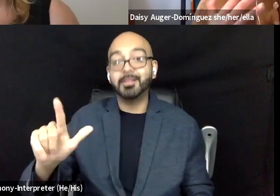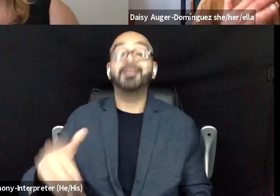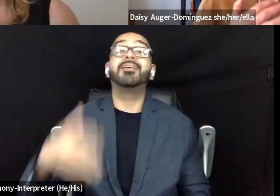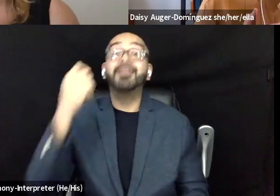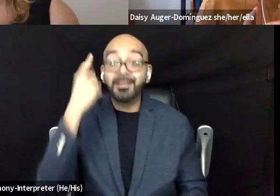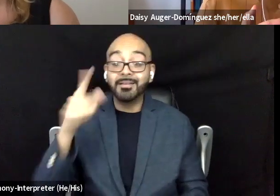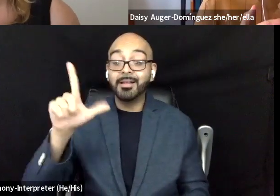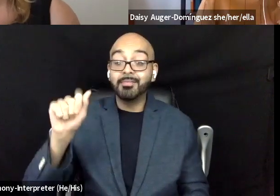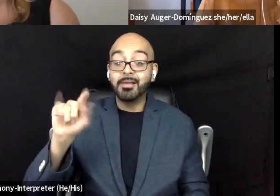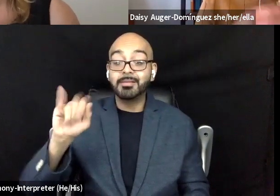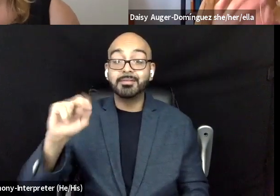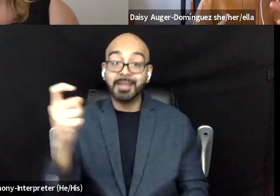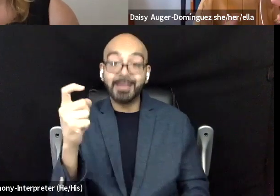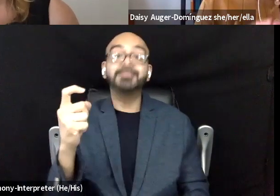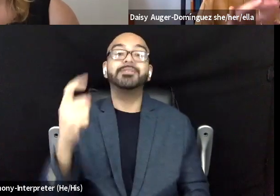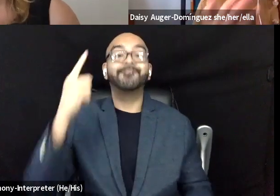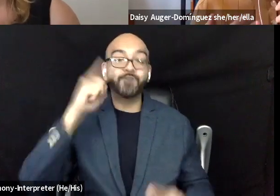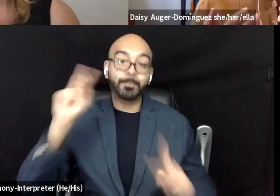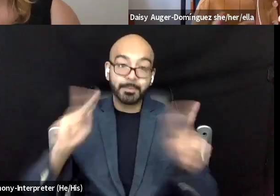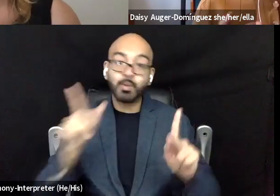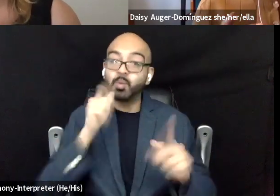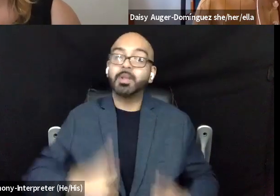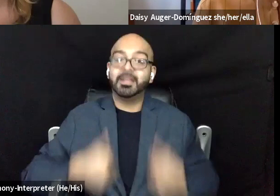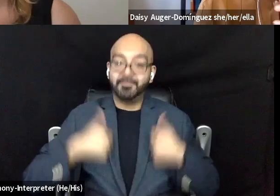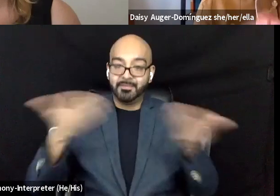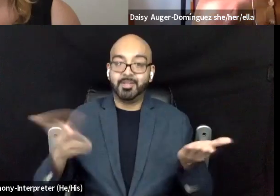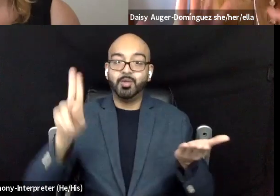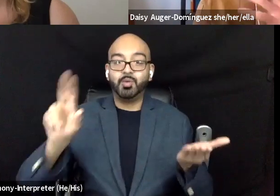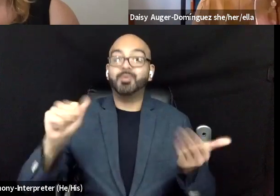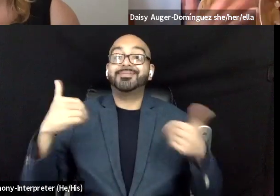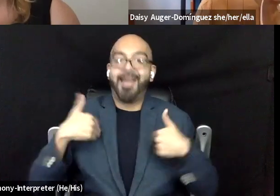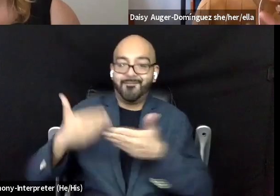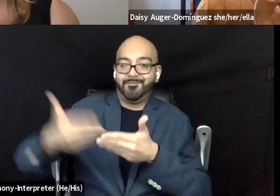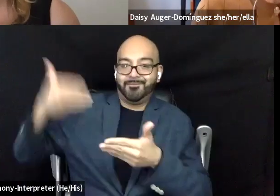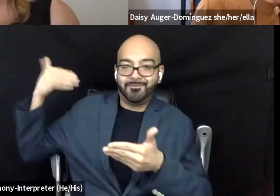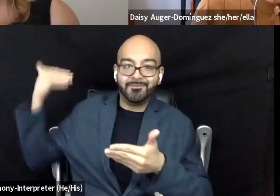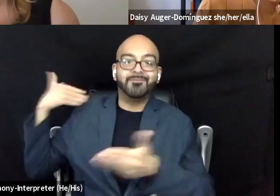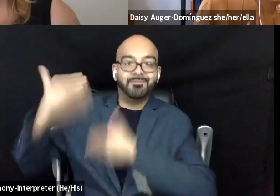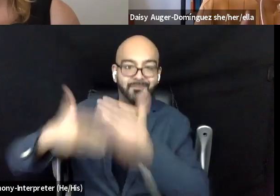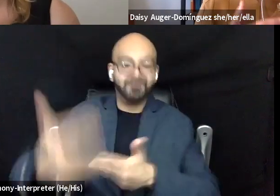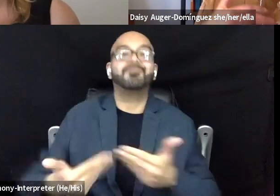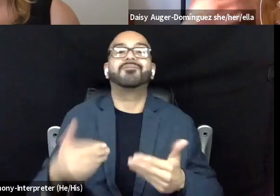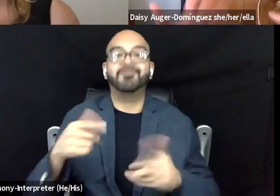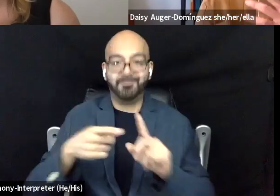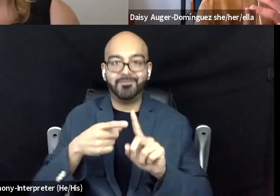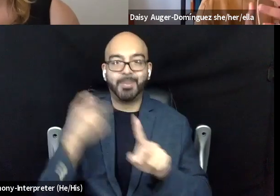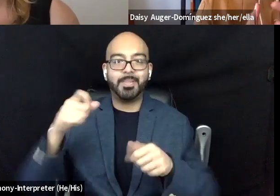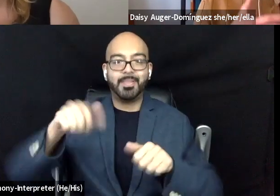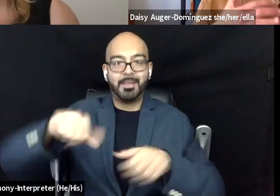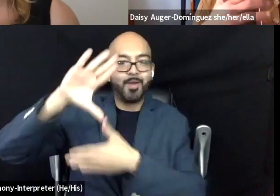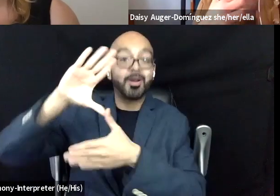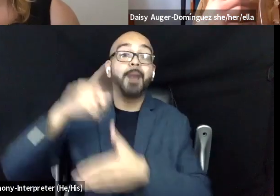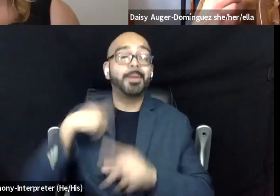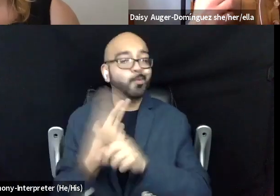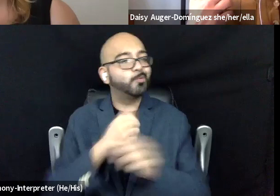ties to Latin America. And I use all of them because I believe that I am part of all of them. And I believe